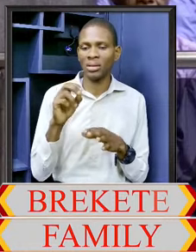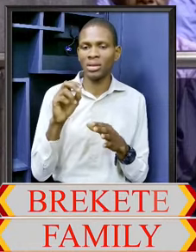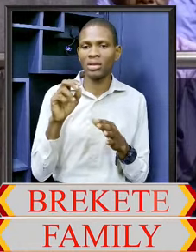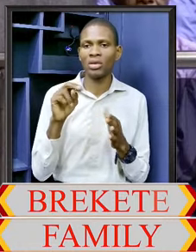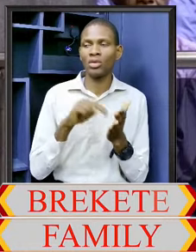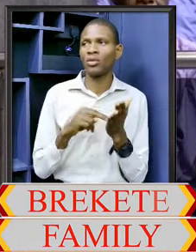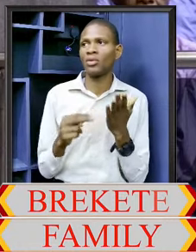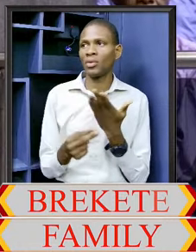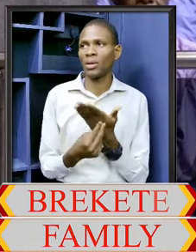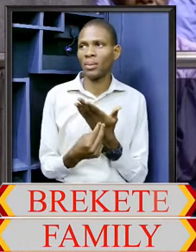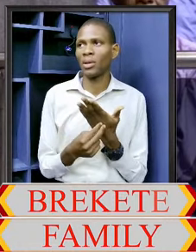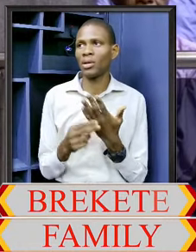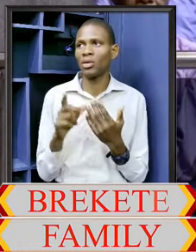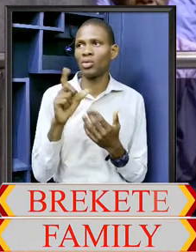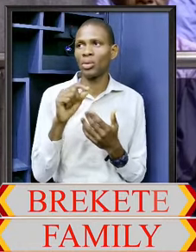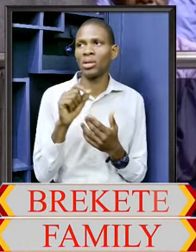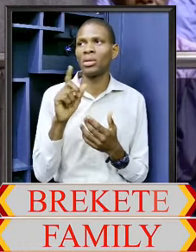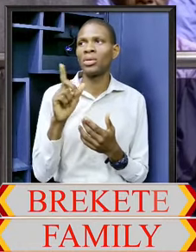30th